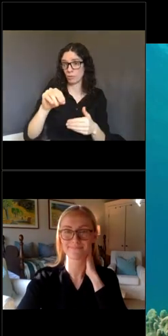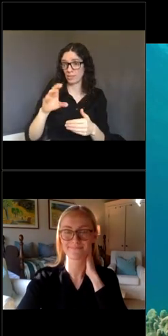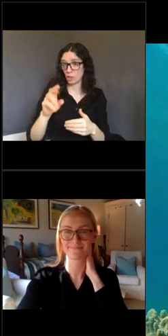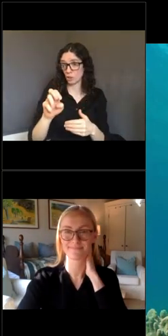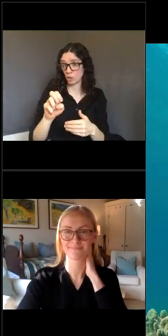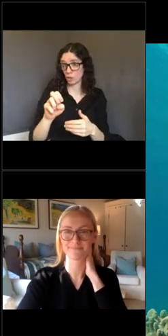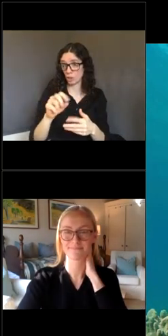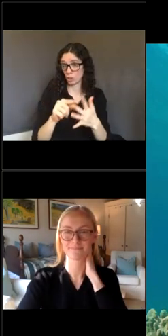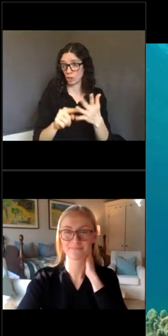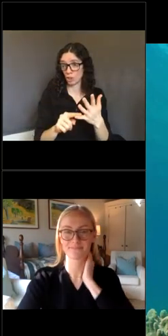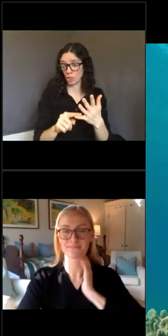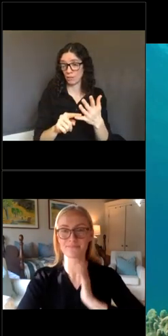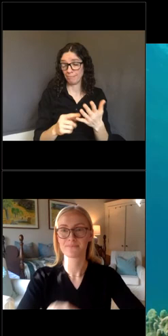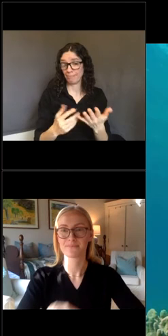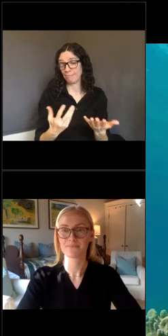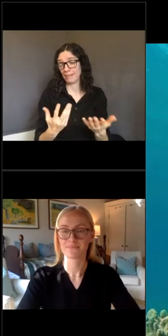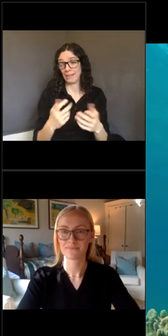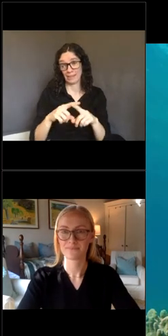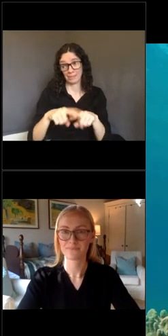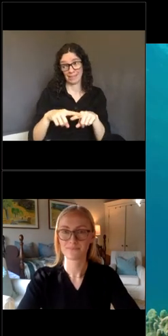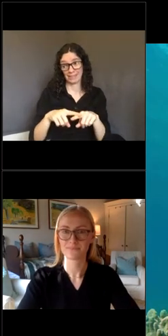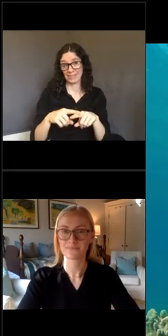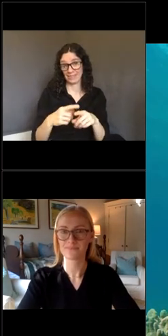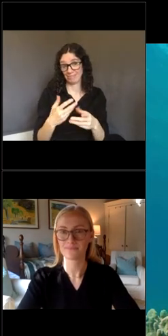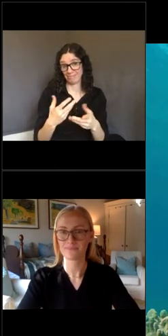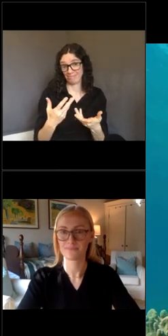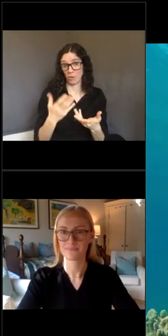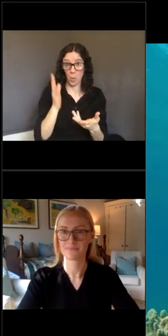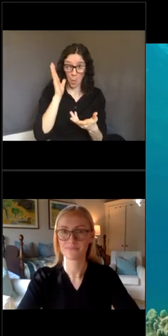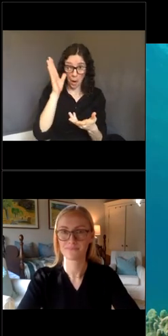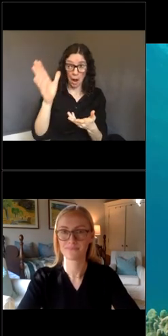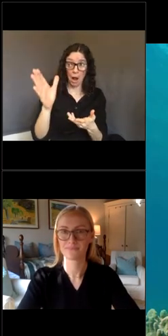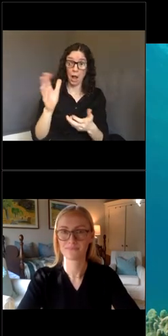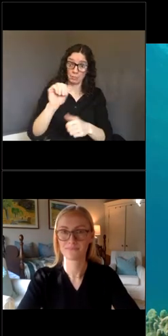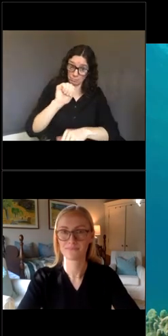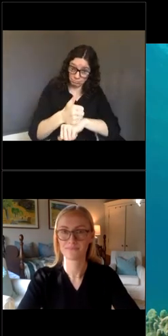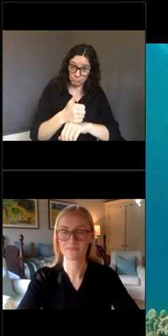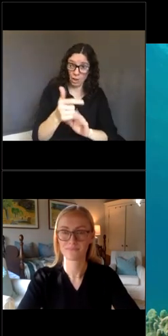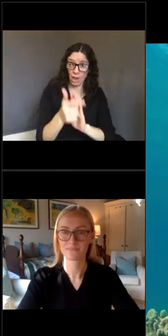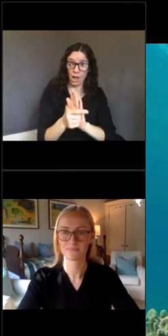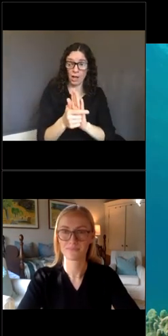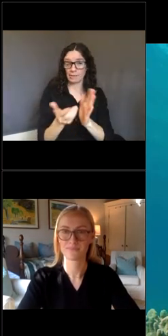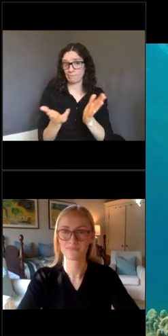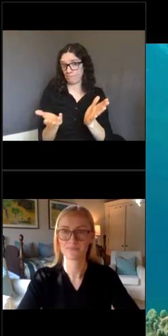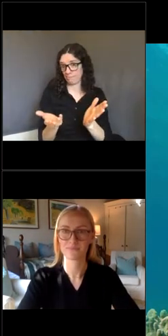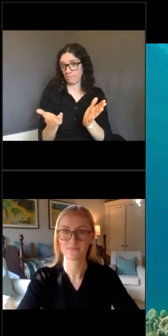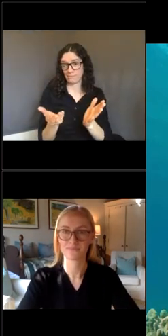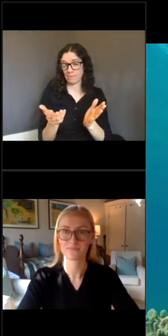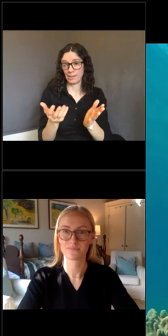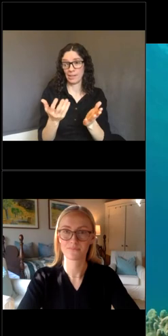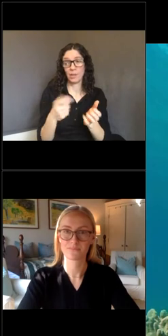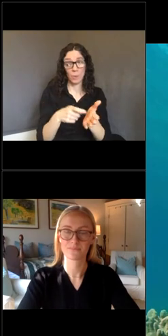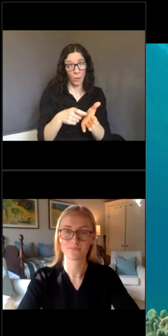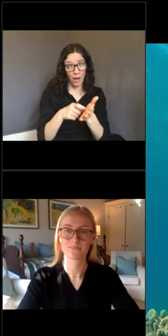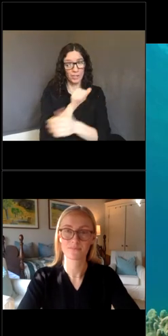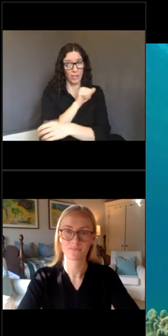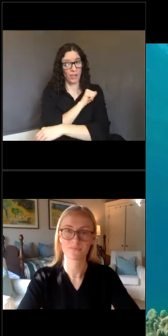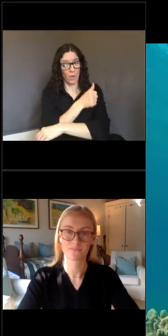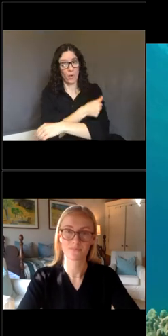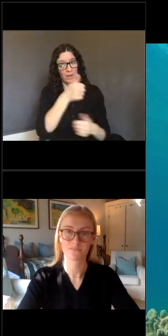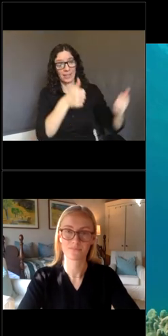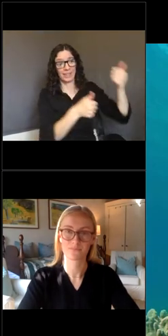they will be implemented. Mostly execution requires authority. So